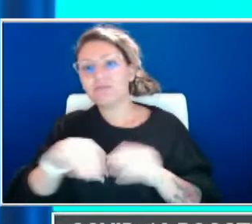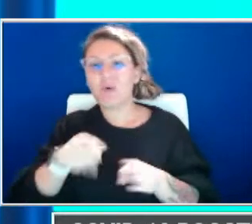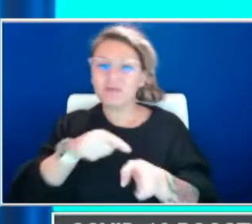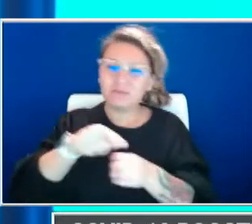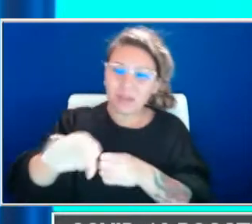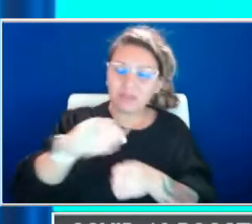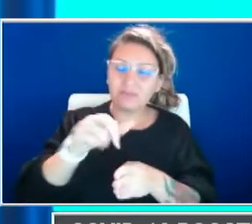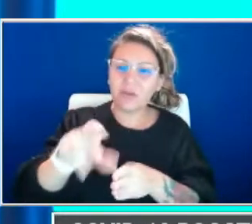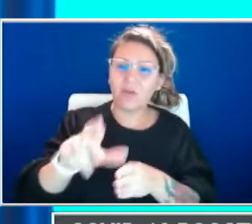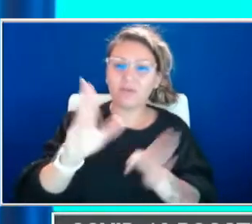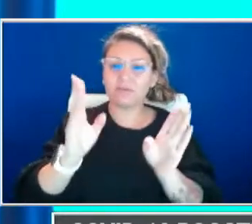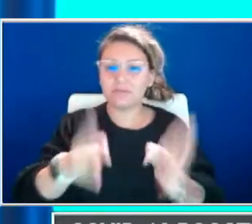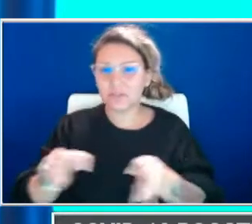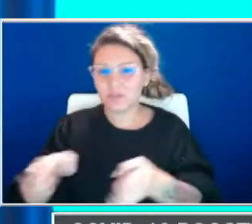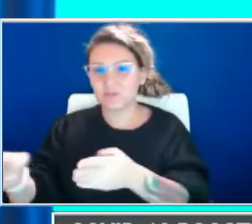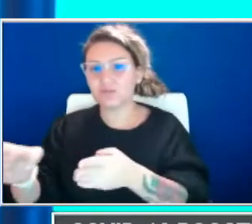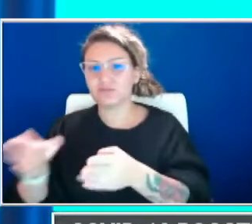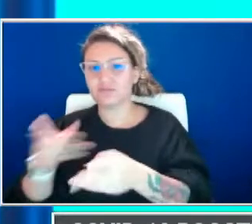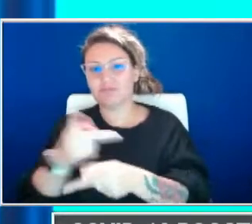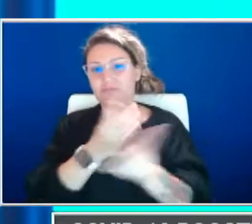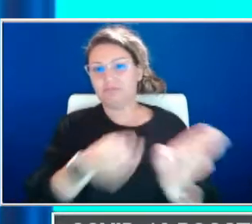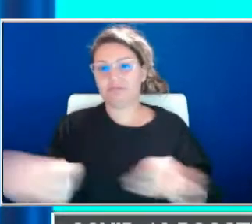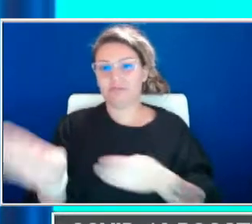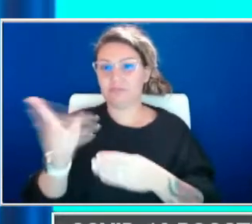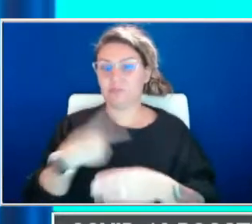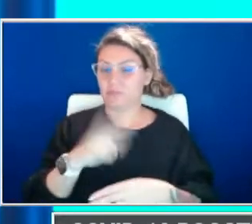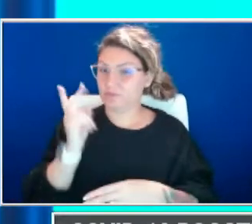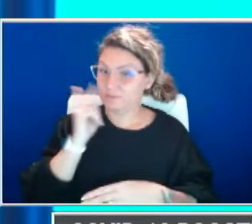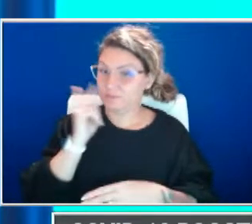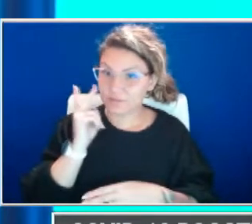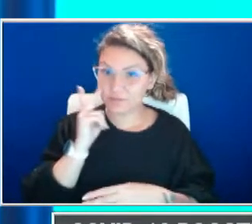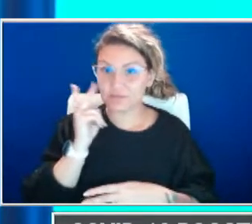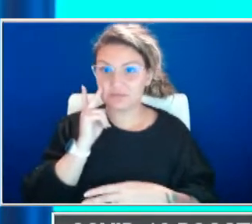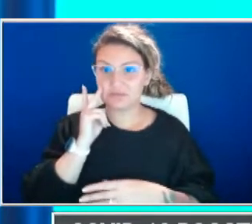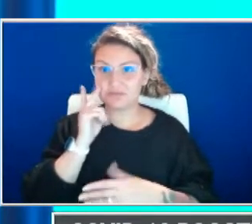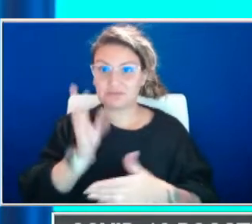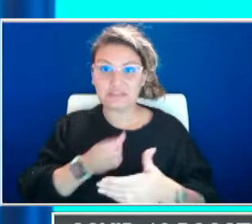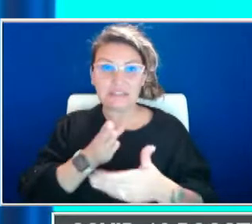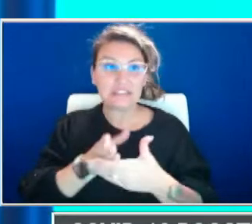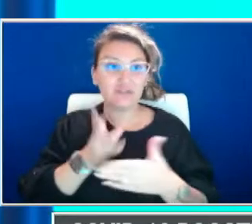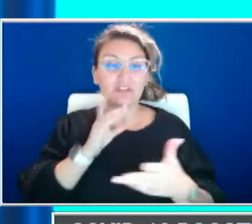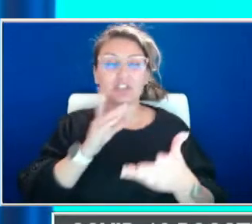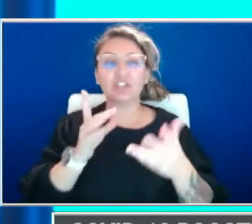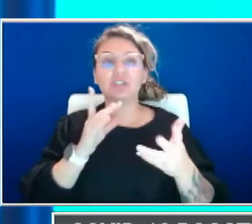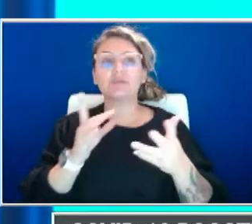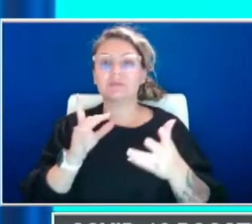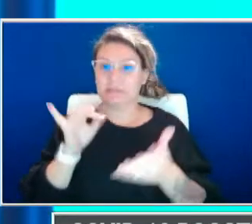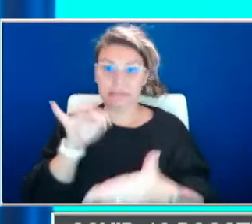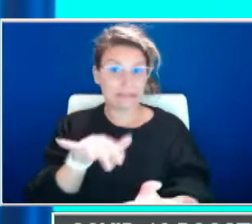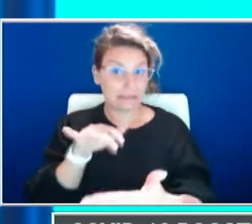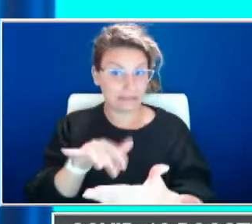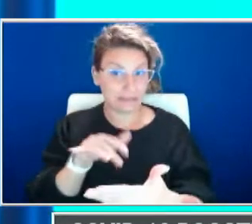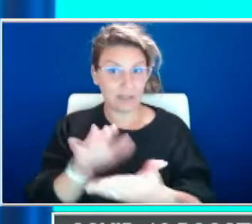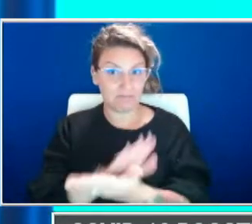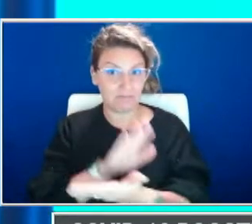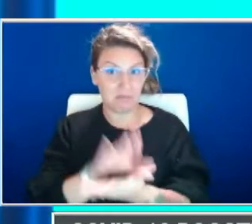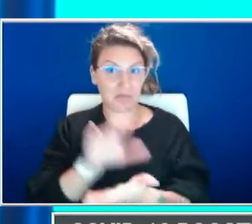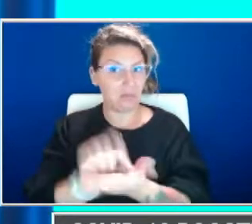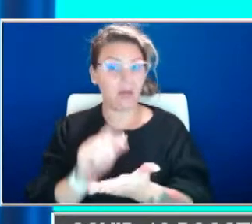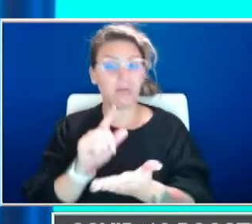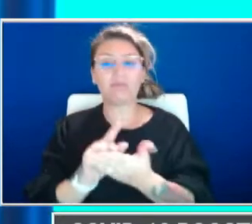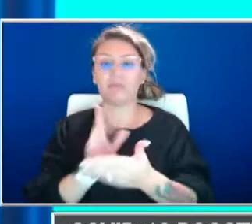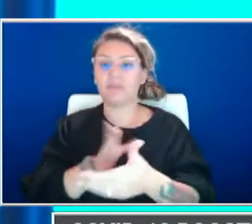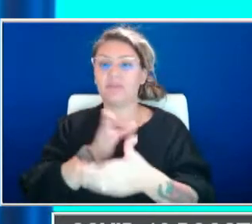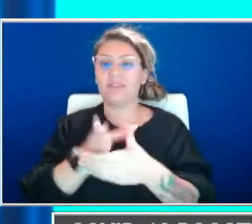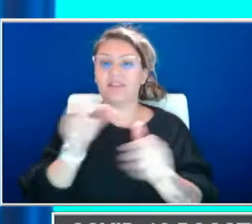plans. We have seen that interventions, and this is studied, and there are papers on this, that interventions can actually improve